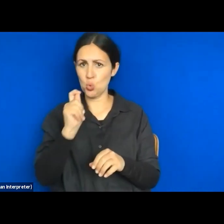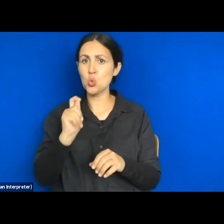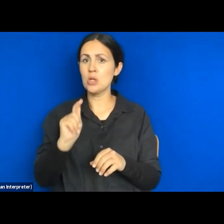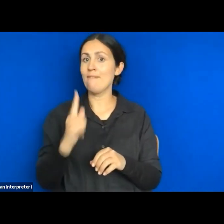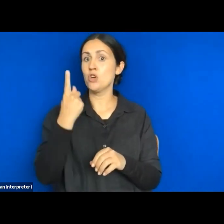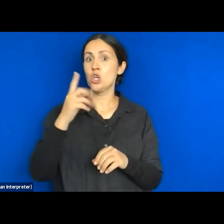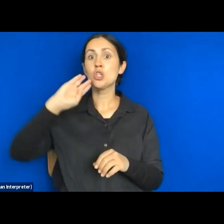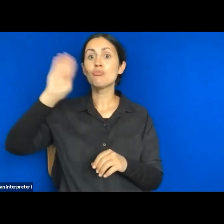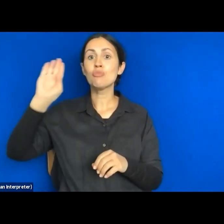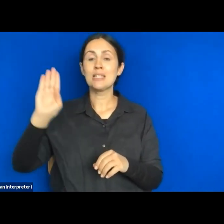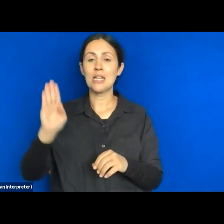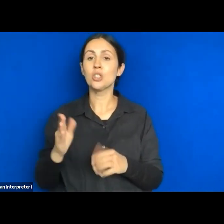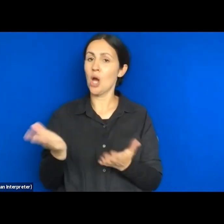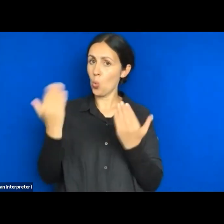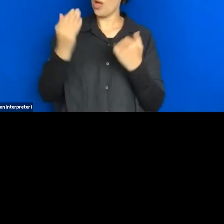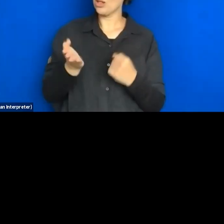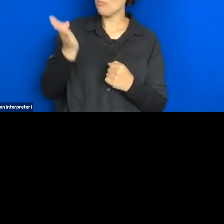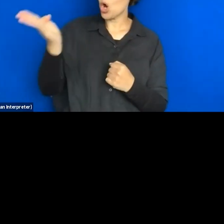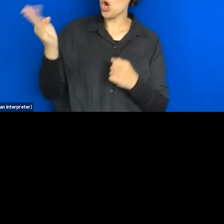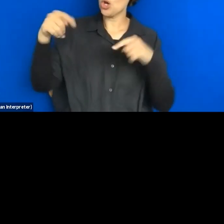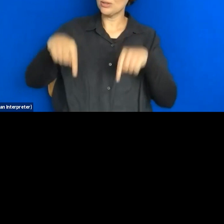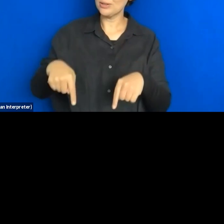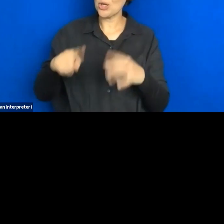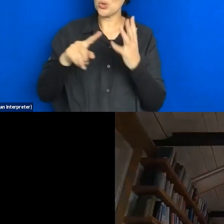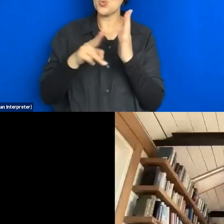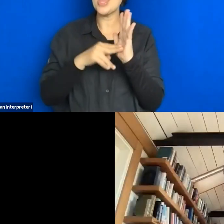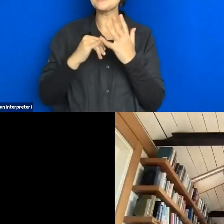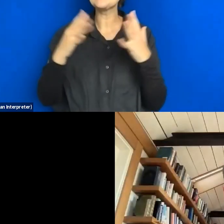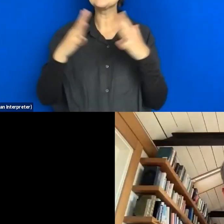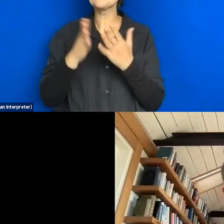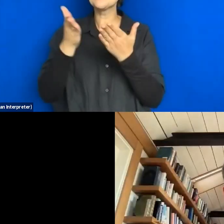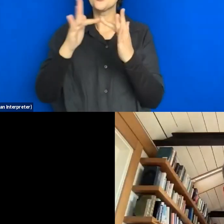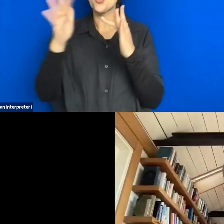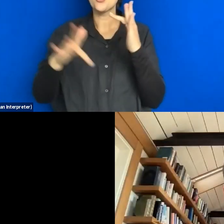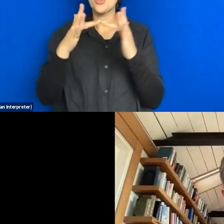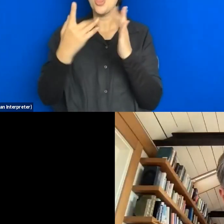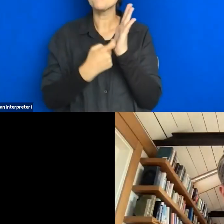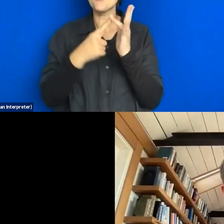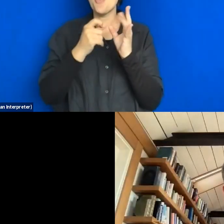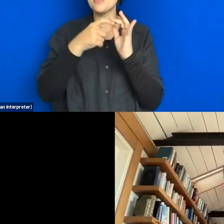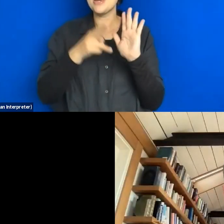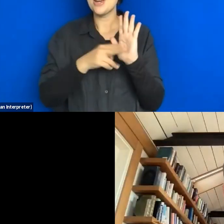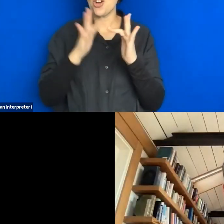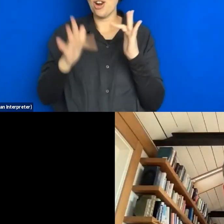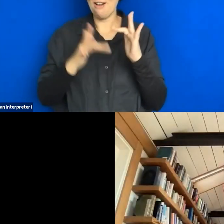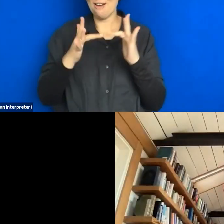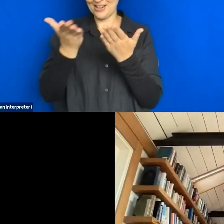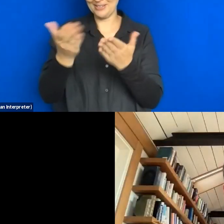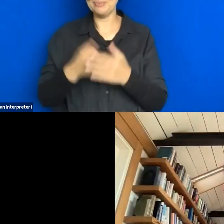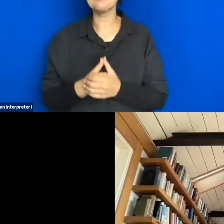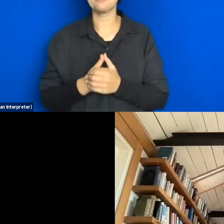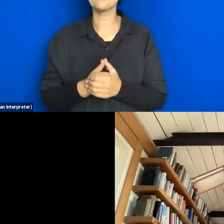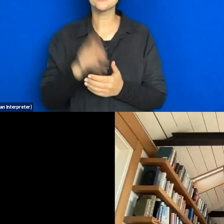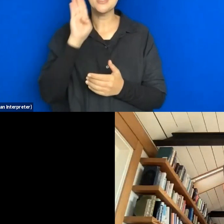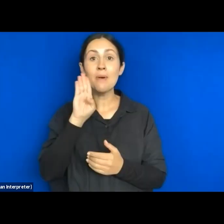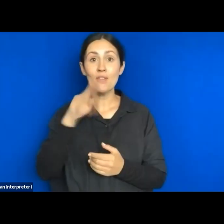welcome Dr. Carhart-Harris to UNSW, albeit virtually, and to this symposium. But before I